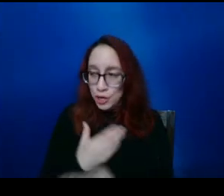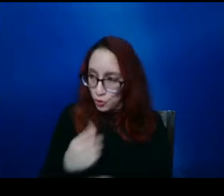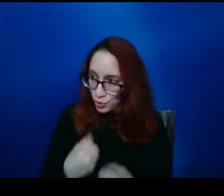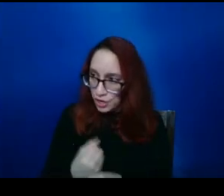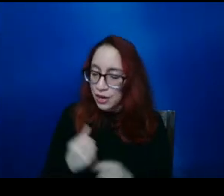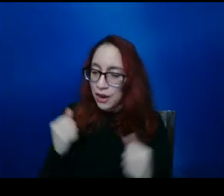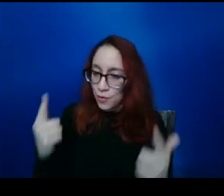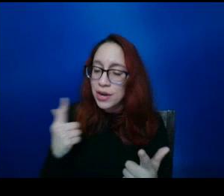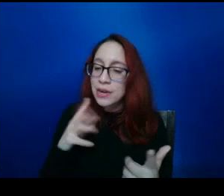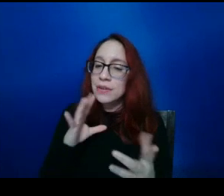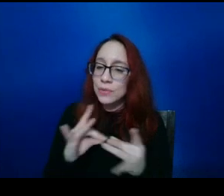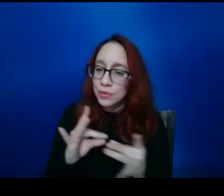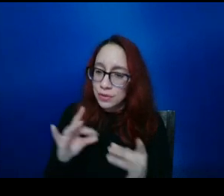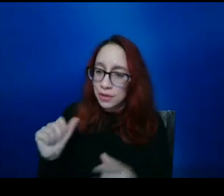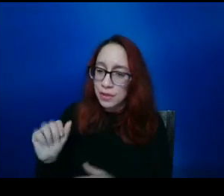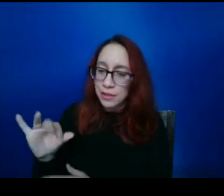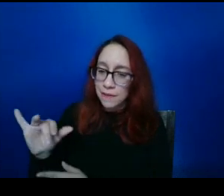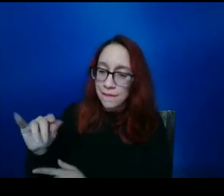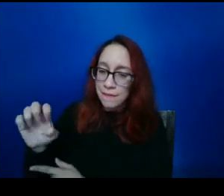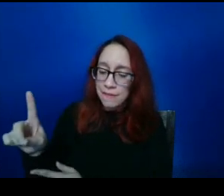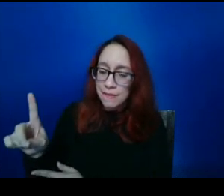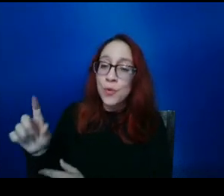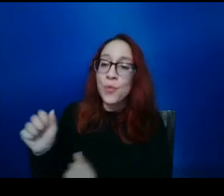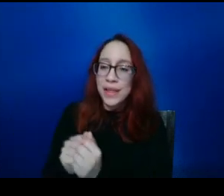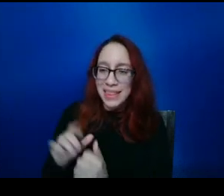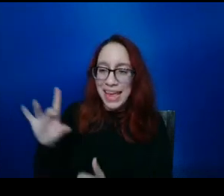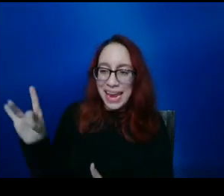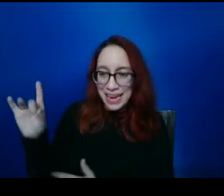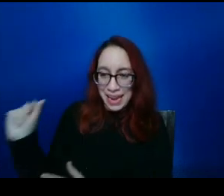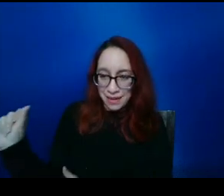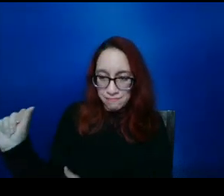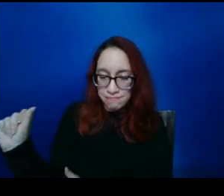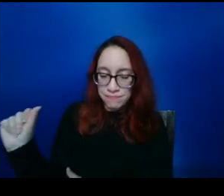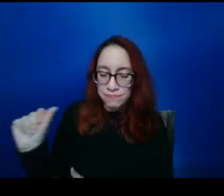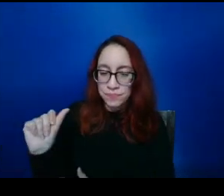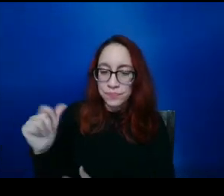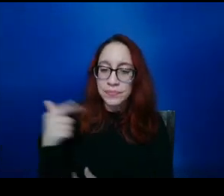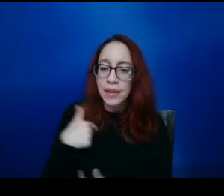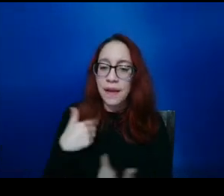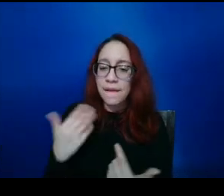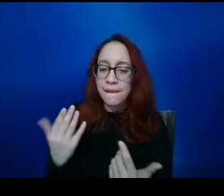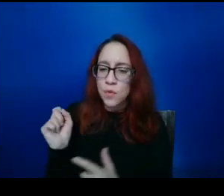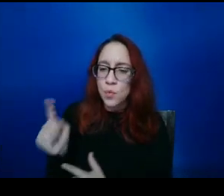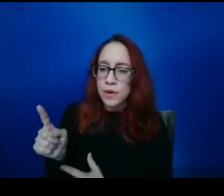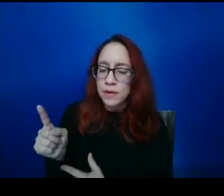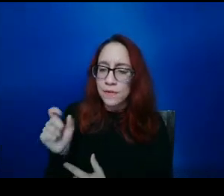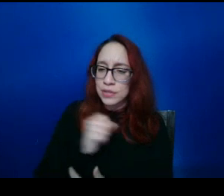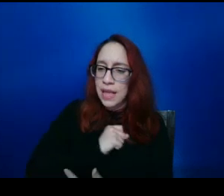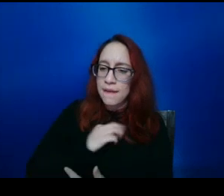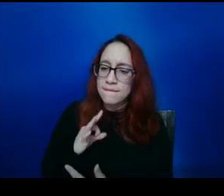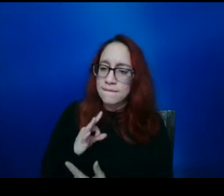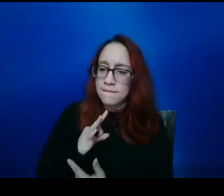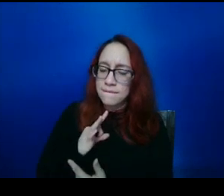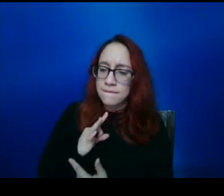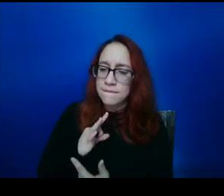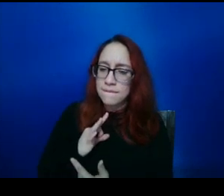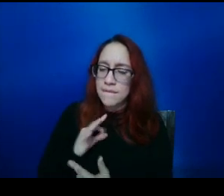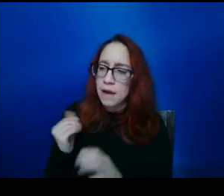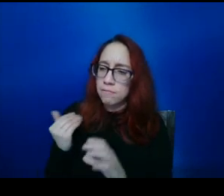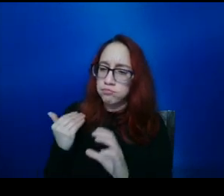with Affiliated regarding 8A. And then I just have a question for staff. I sent an